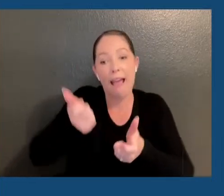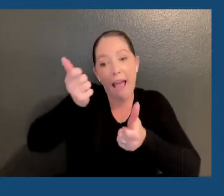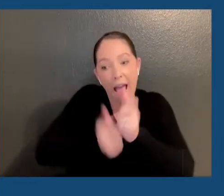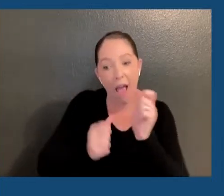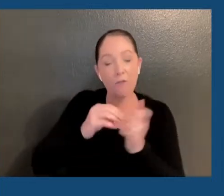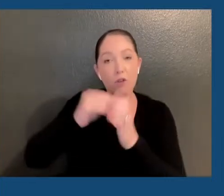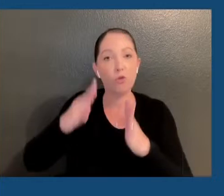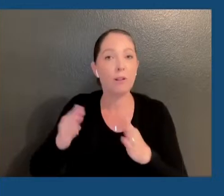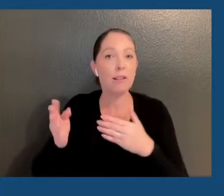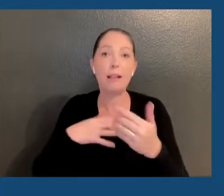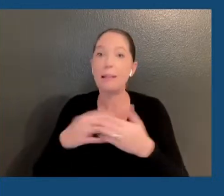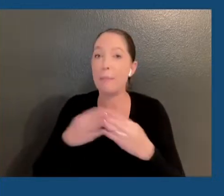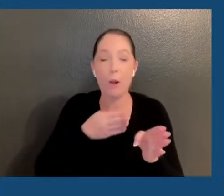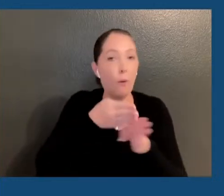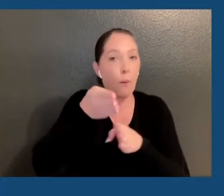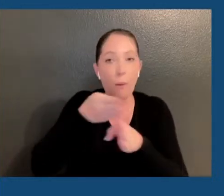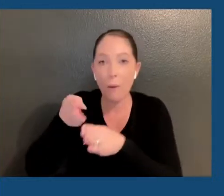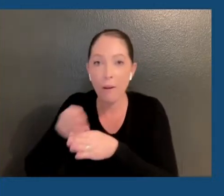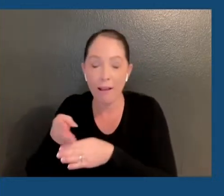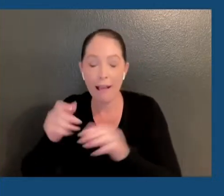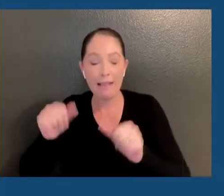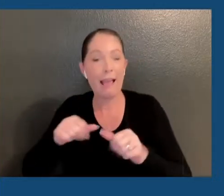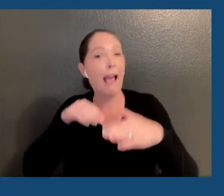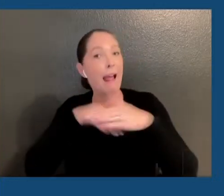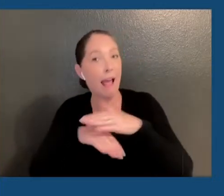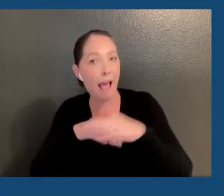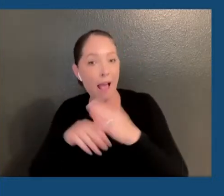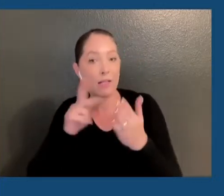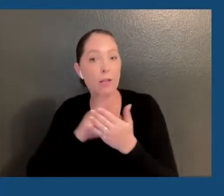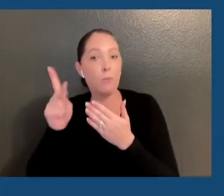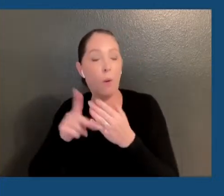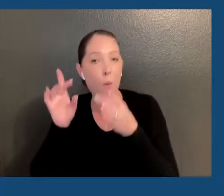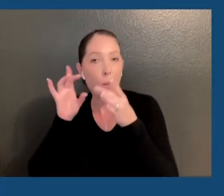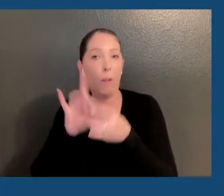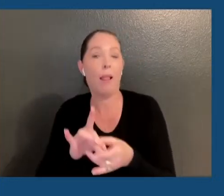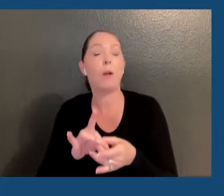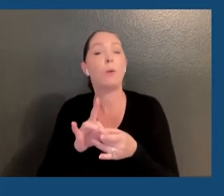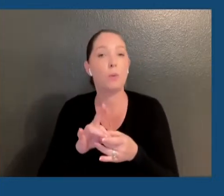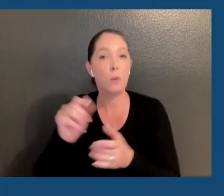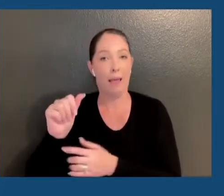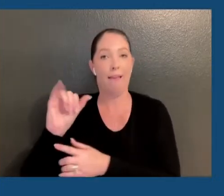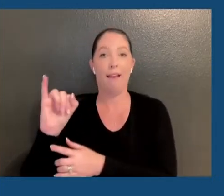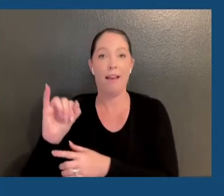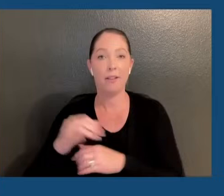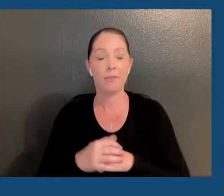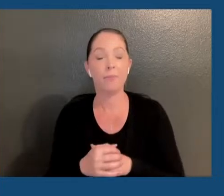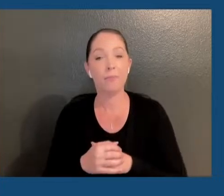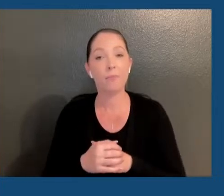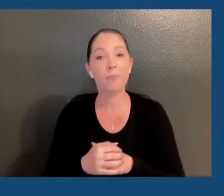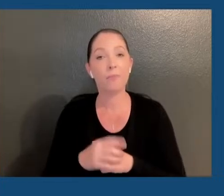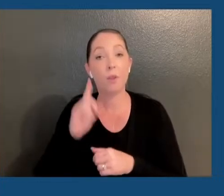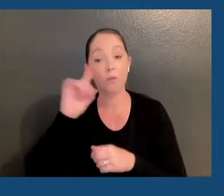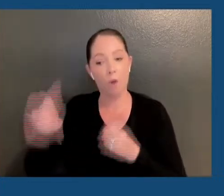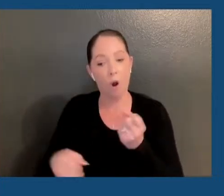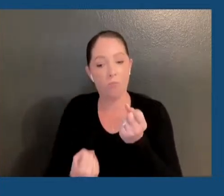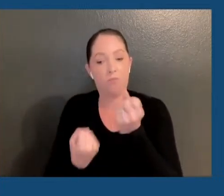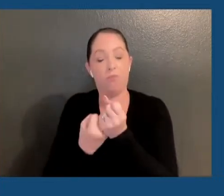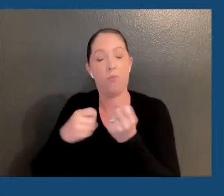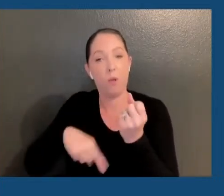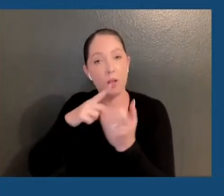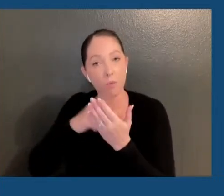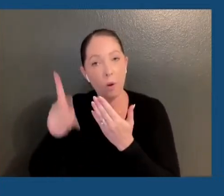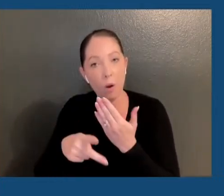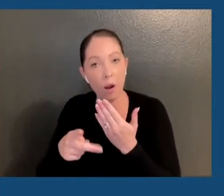has access to courses about AI. To support this initiative, we embarked on the largest